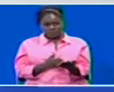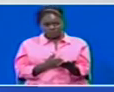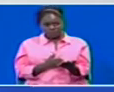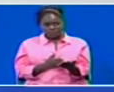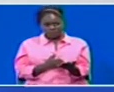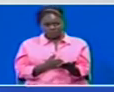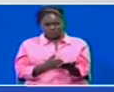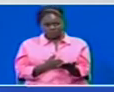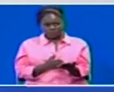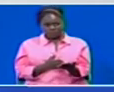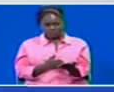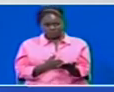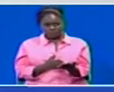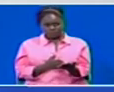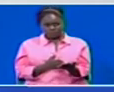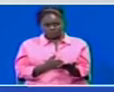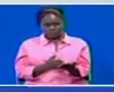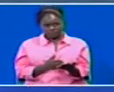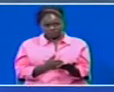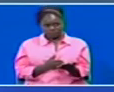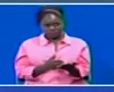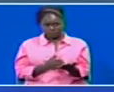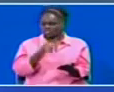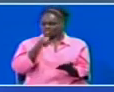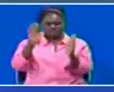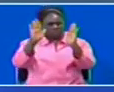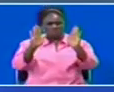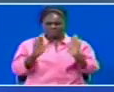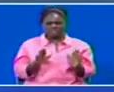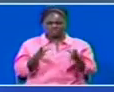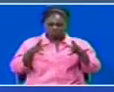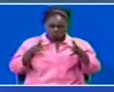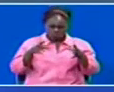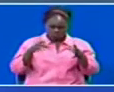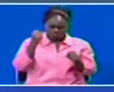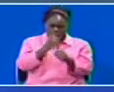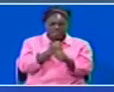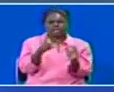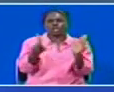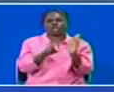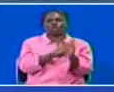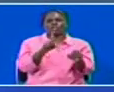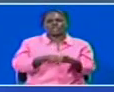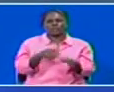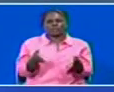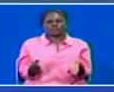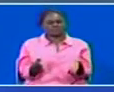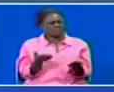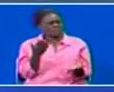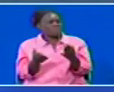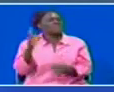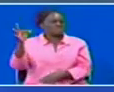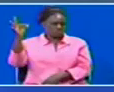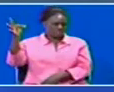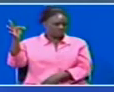come vote and go back. You know, so it's not necessary to make it law at this juncture. Would it ever be necessary? It may be in